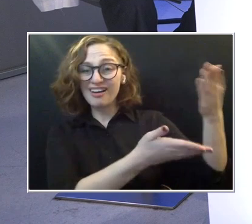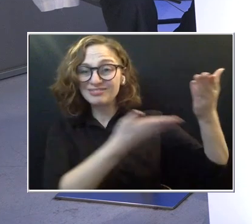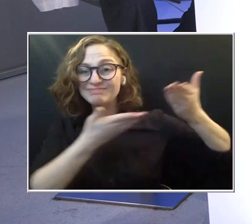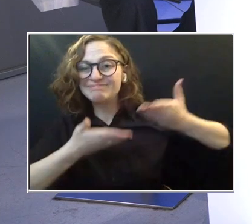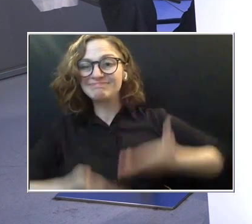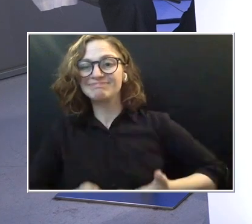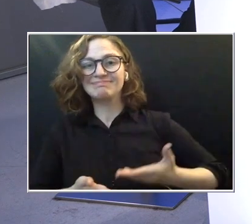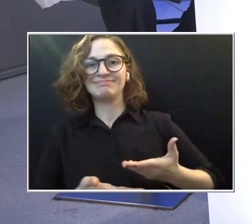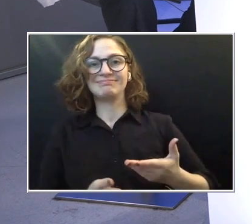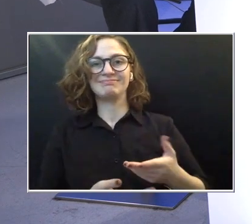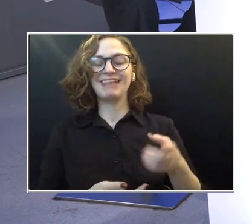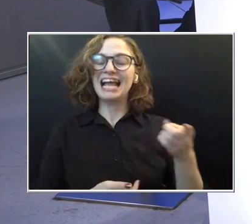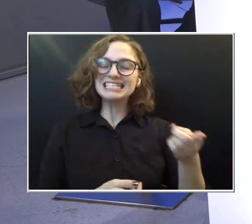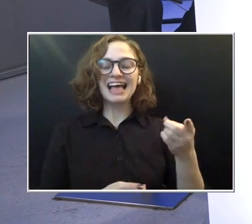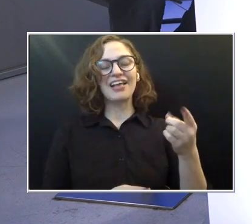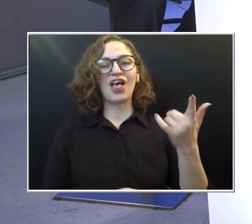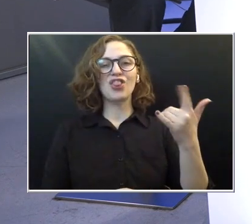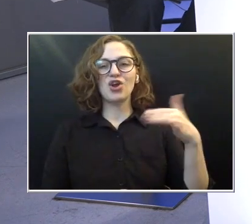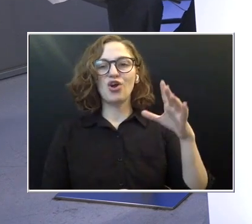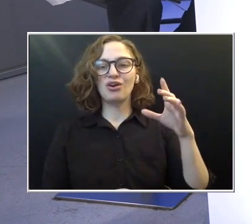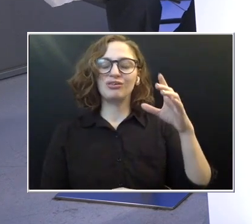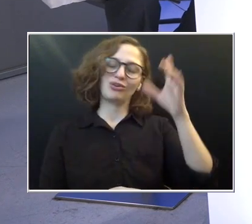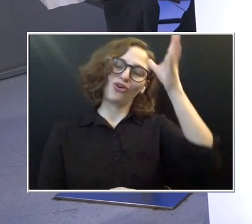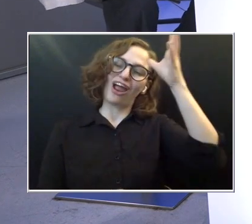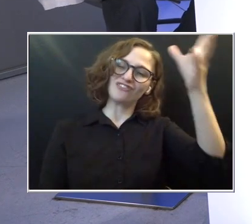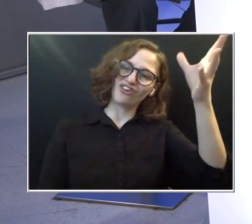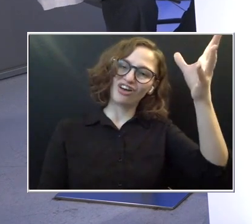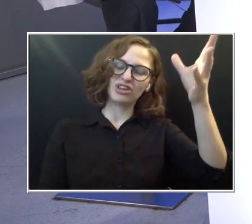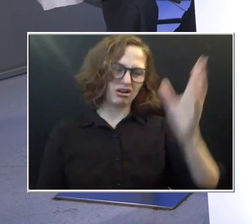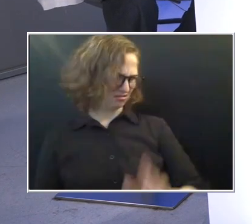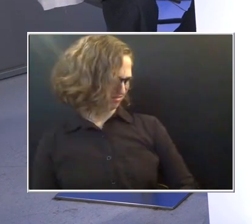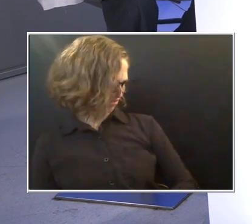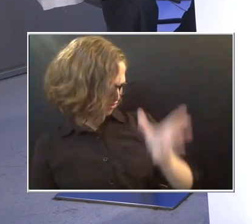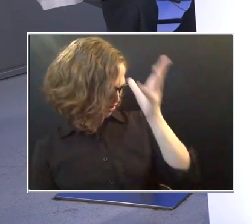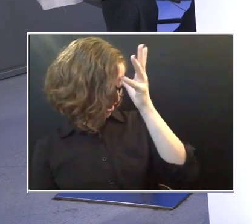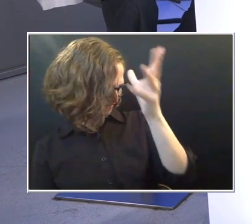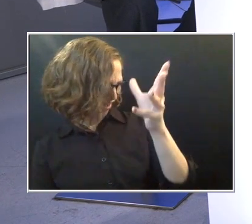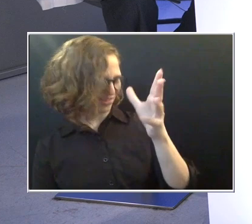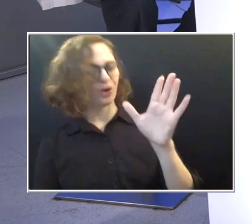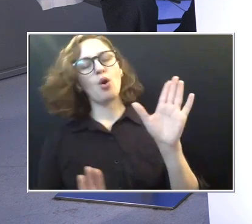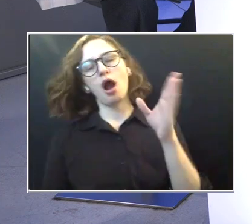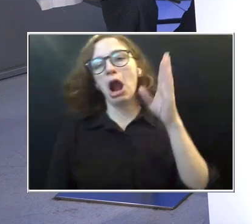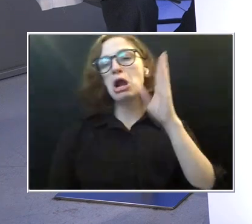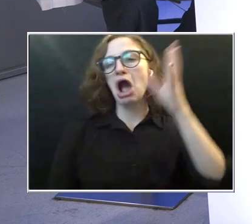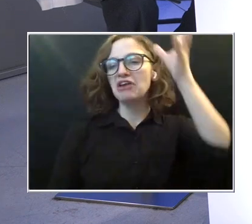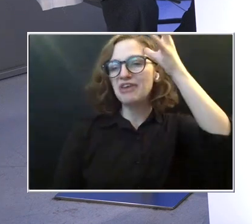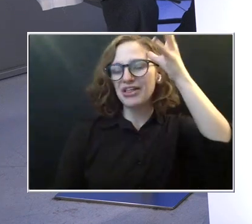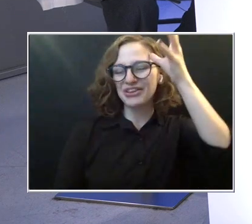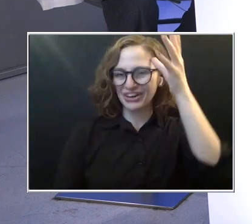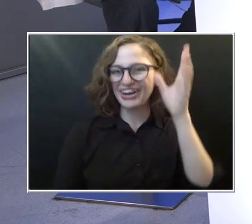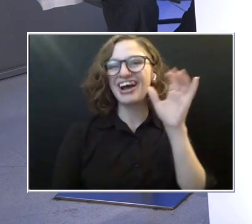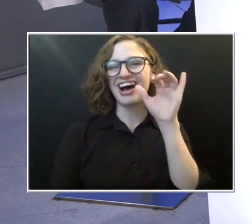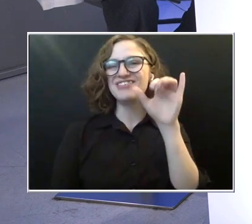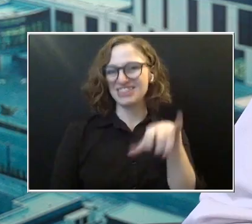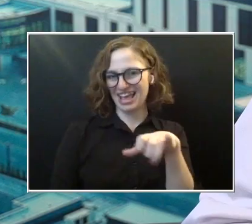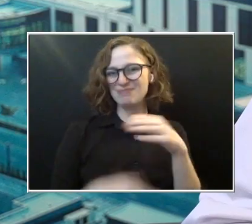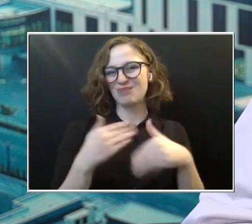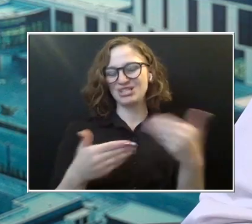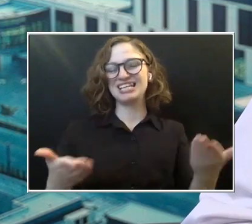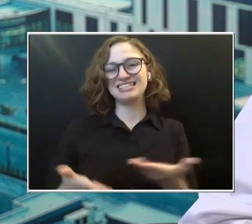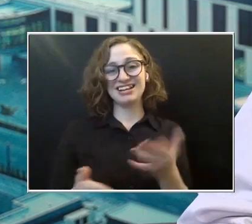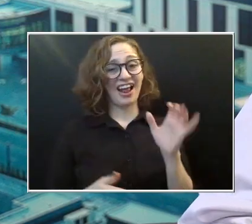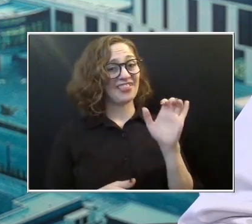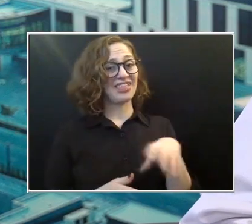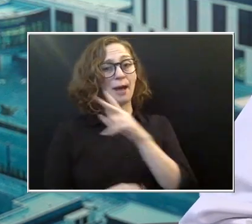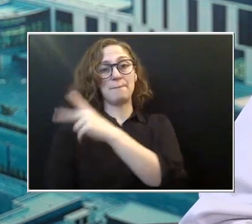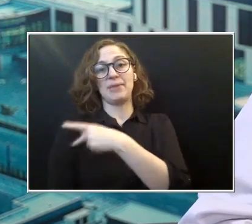Well, you know, the truth is that we should all be glad that that first patient was a complete responder to IV prostacyclin and had a miraculous response,